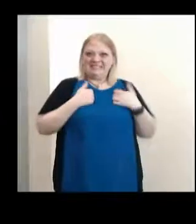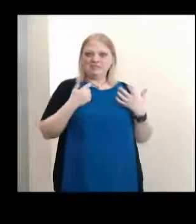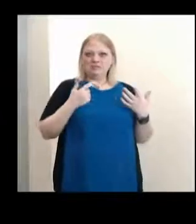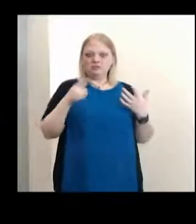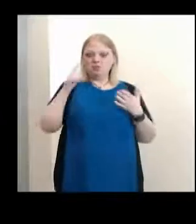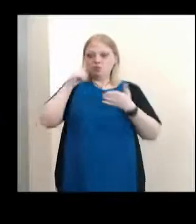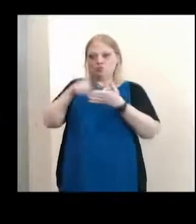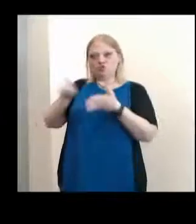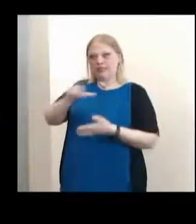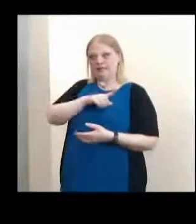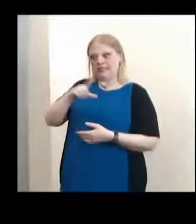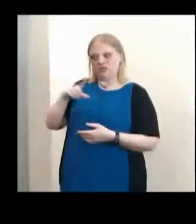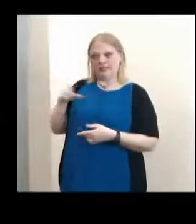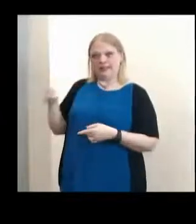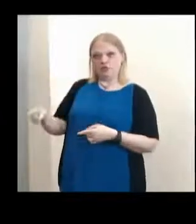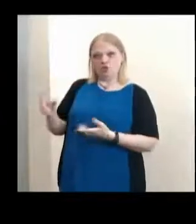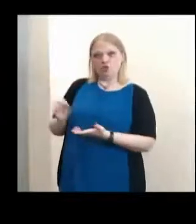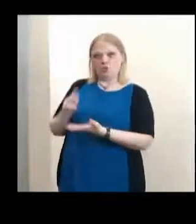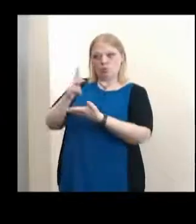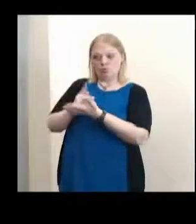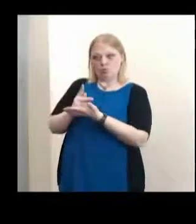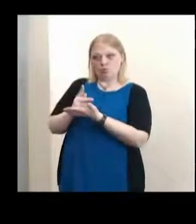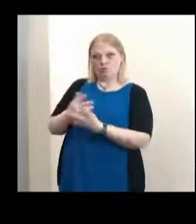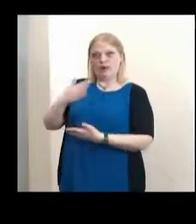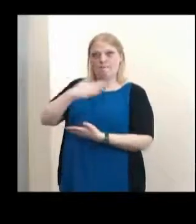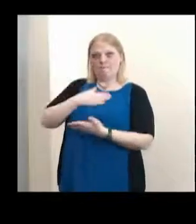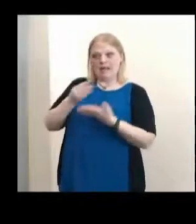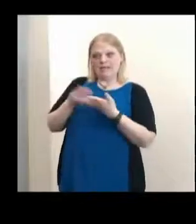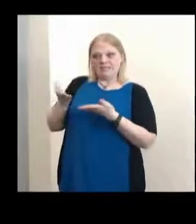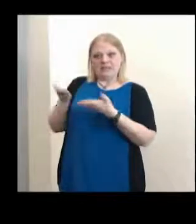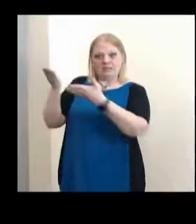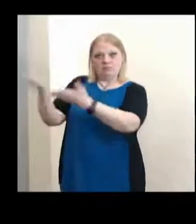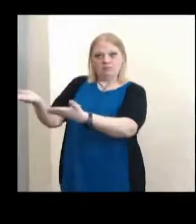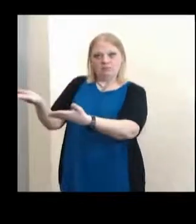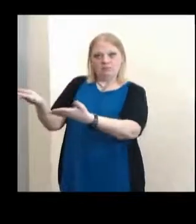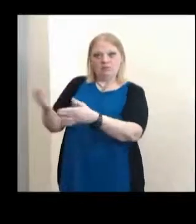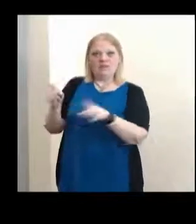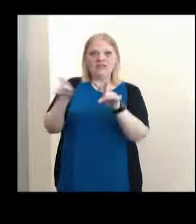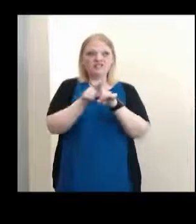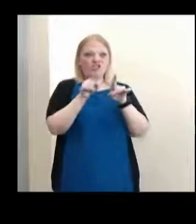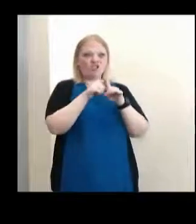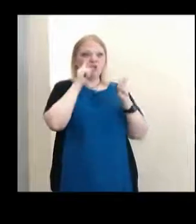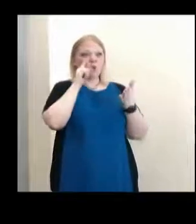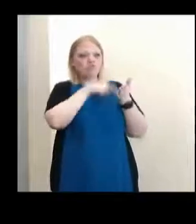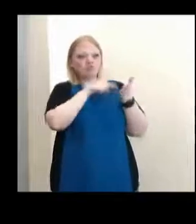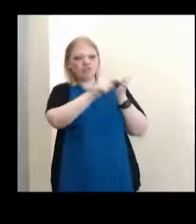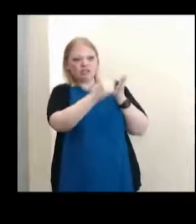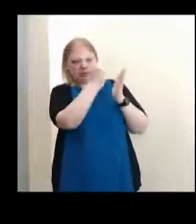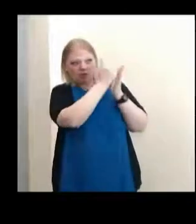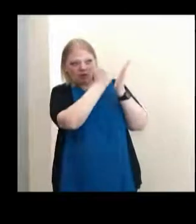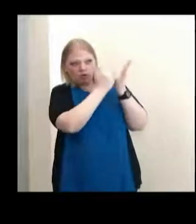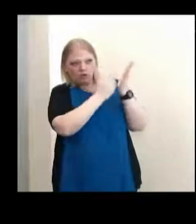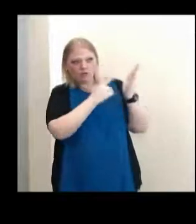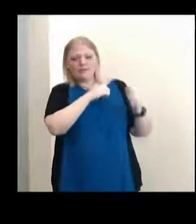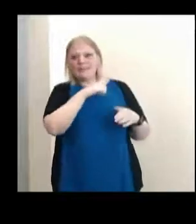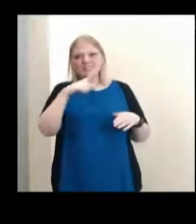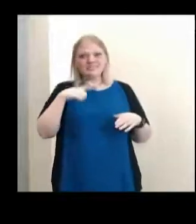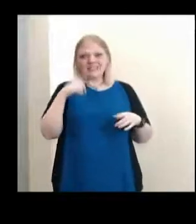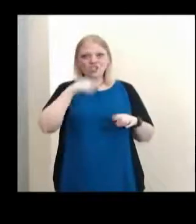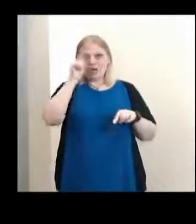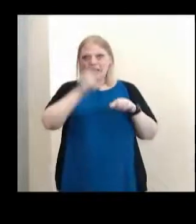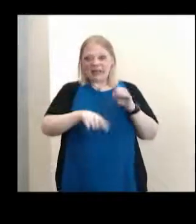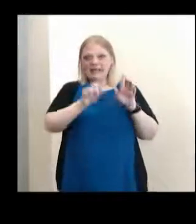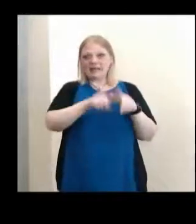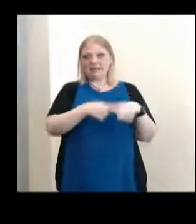legislature being able to approve my spending proposal, and it's also a check in the charter that says the legislature cannot